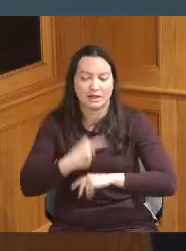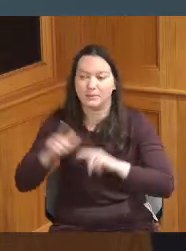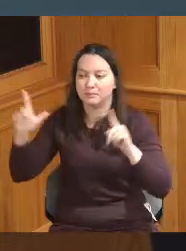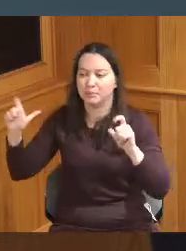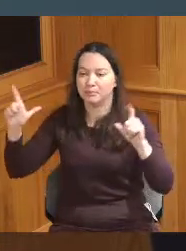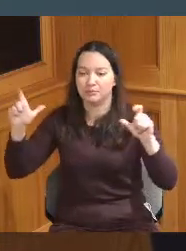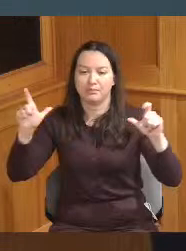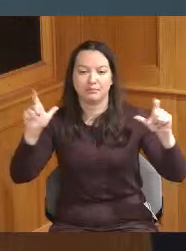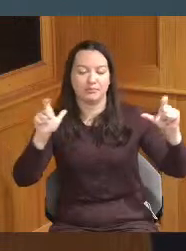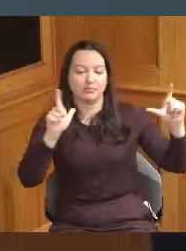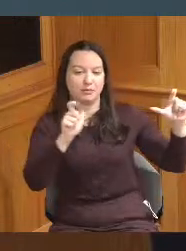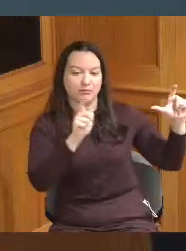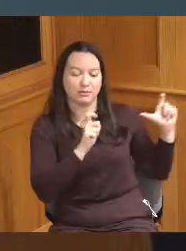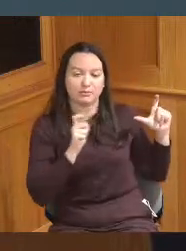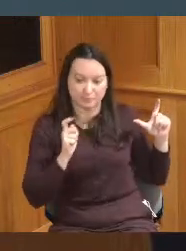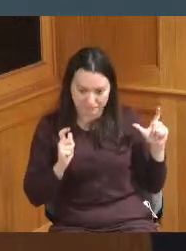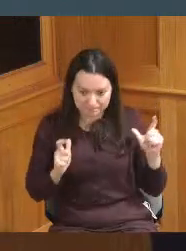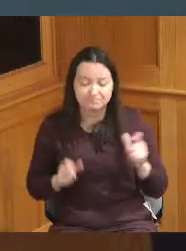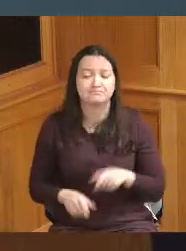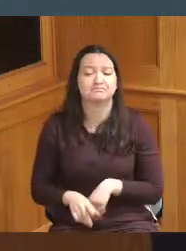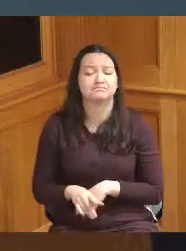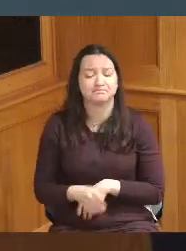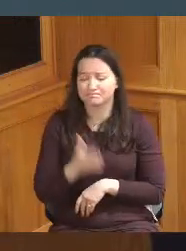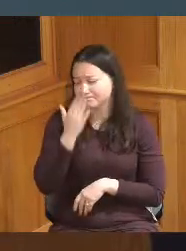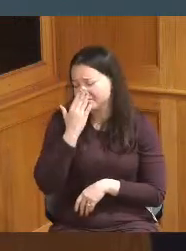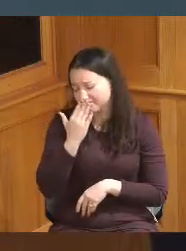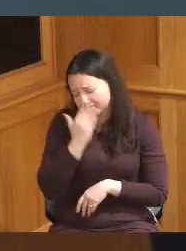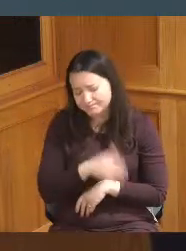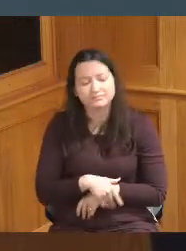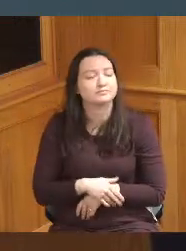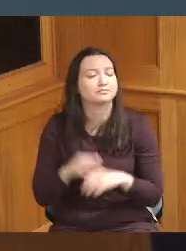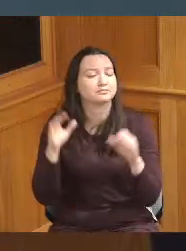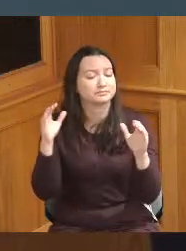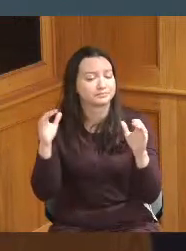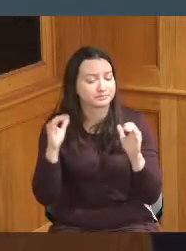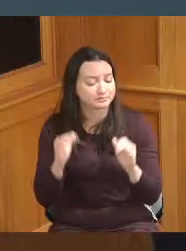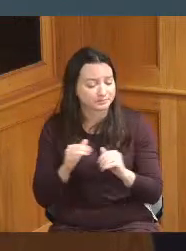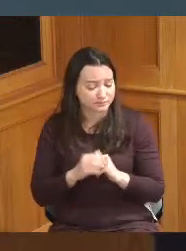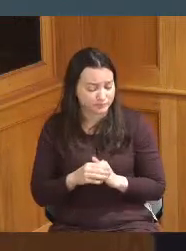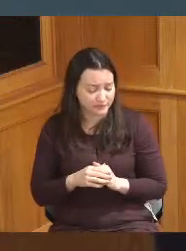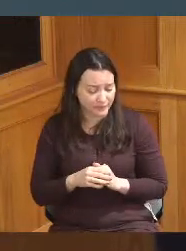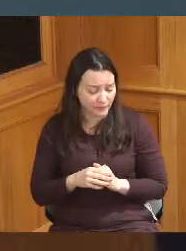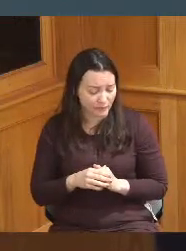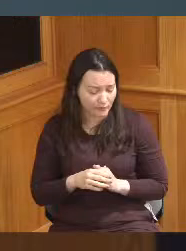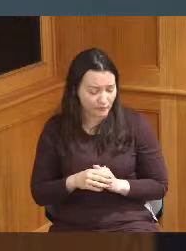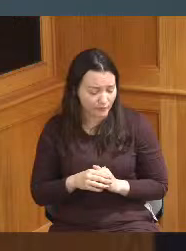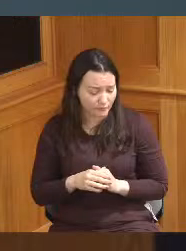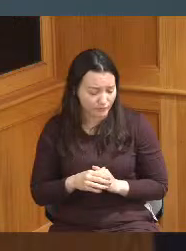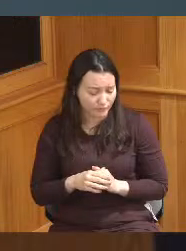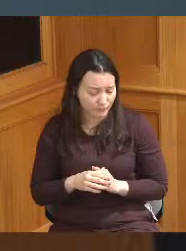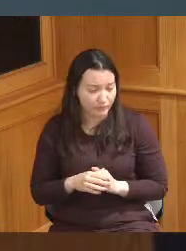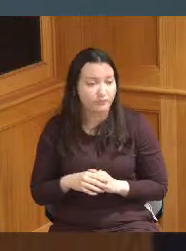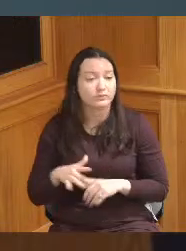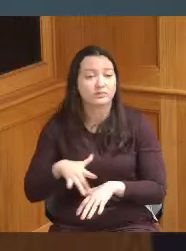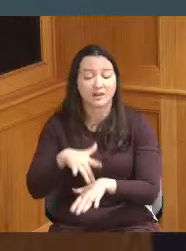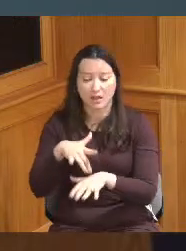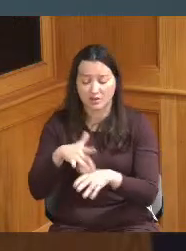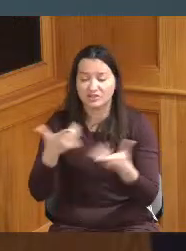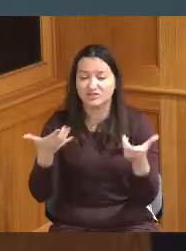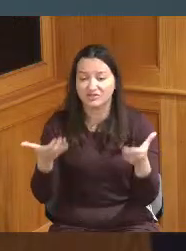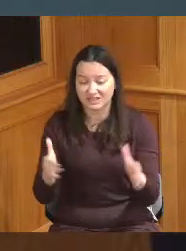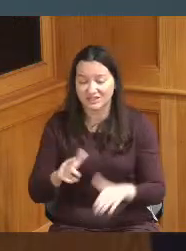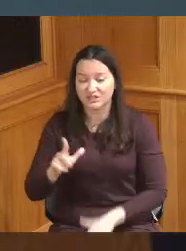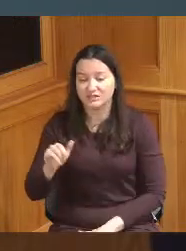for the 75th. And so I want to thank them for that as well. In addition, I was also at the Lincoln